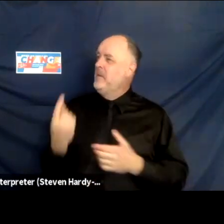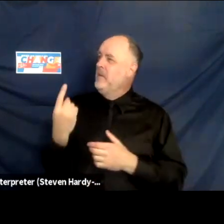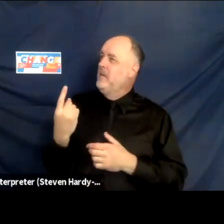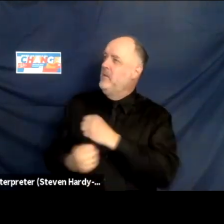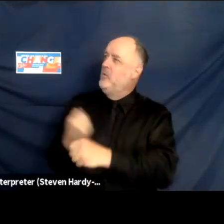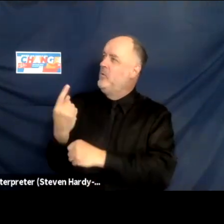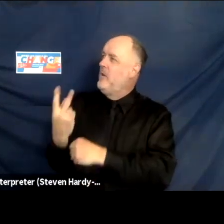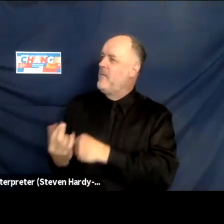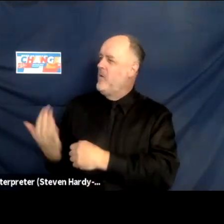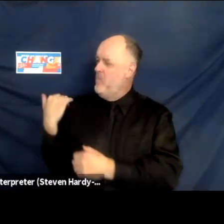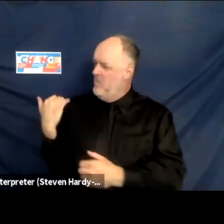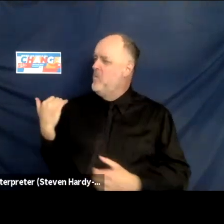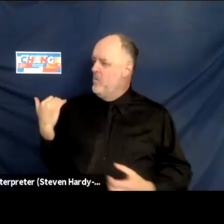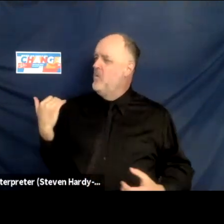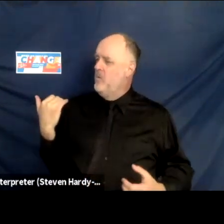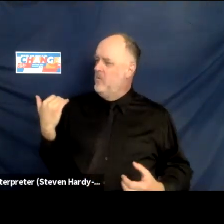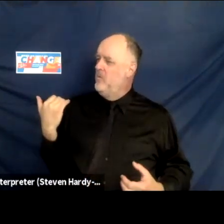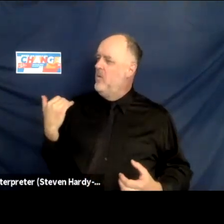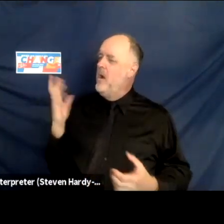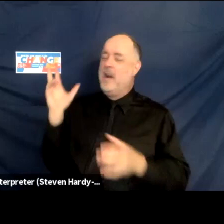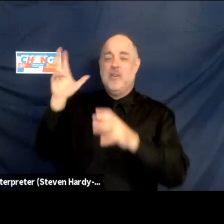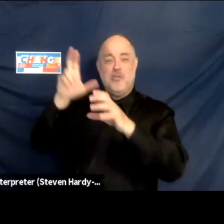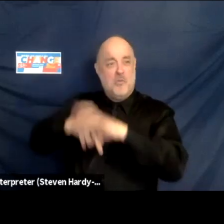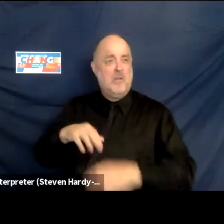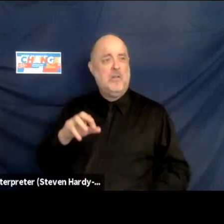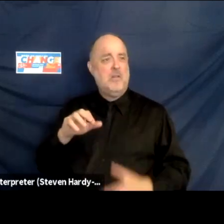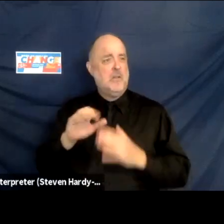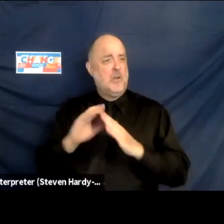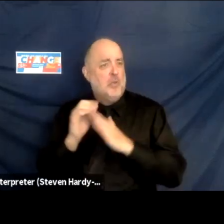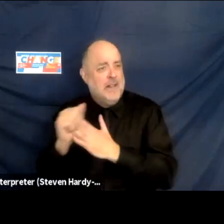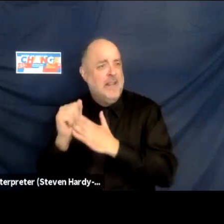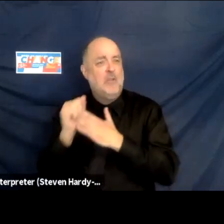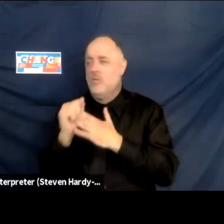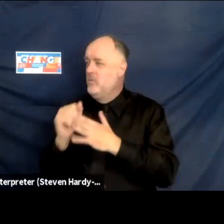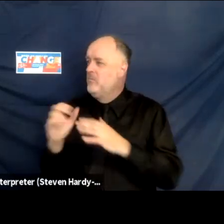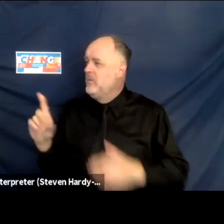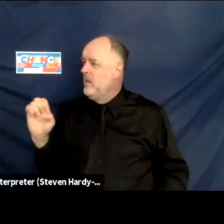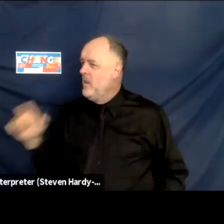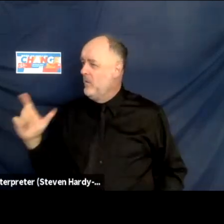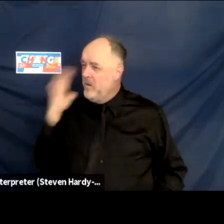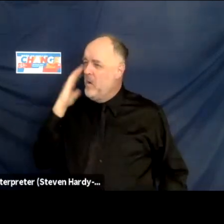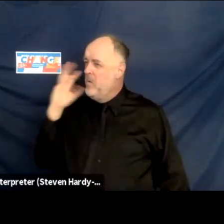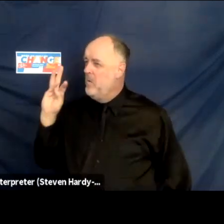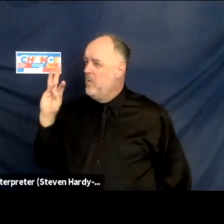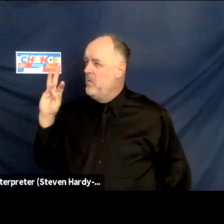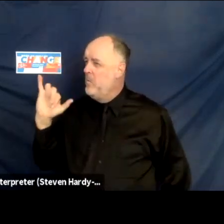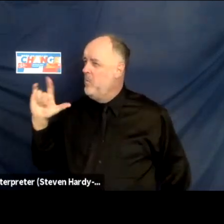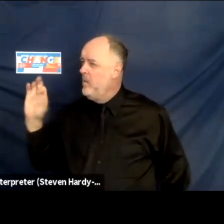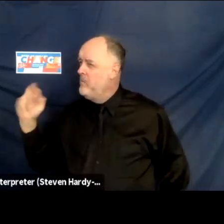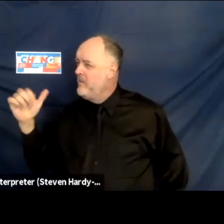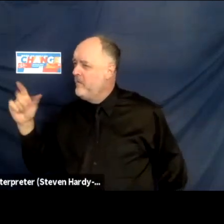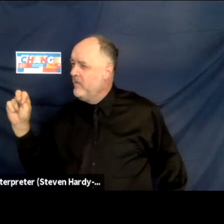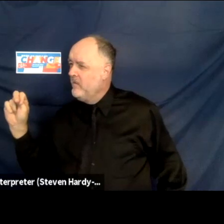mayors and other local leaders from around the state of Delaware. We're in Wilmington, Delaware, right? You know where, for anybody who happened to watch